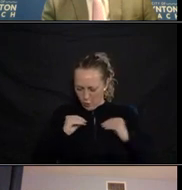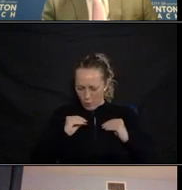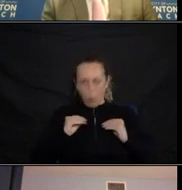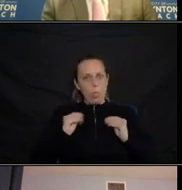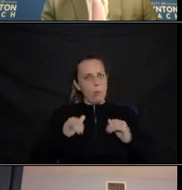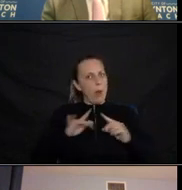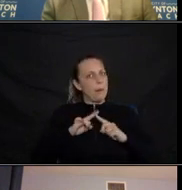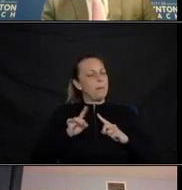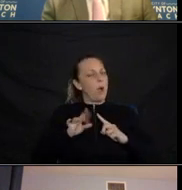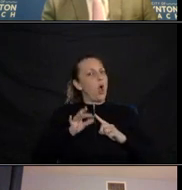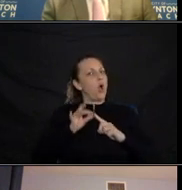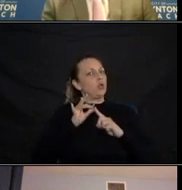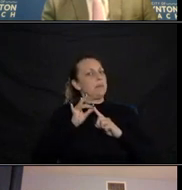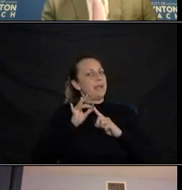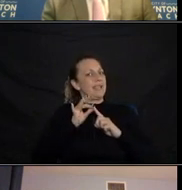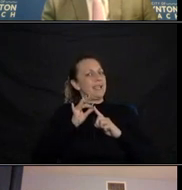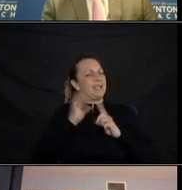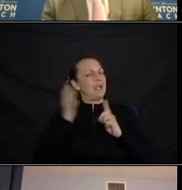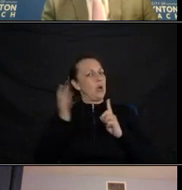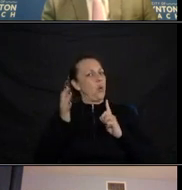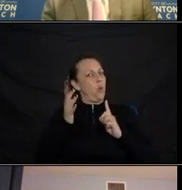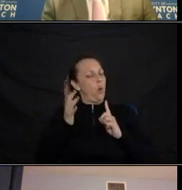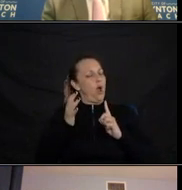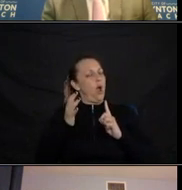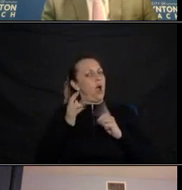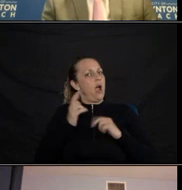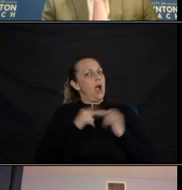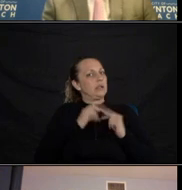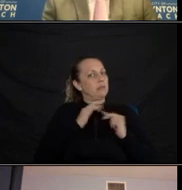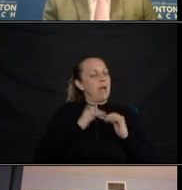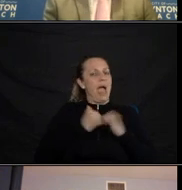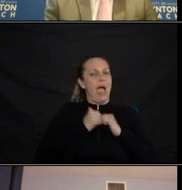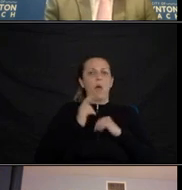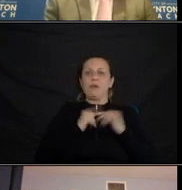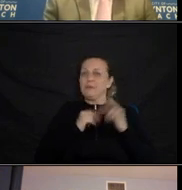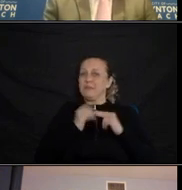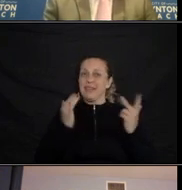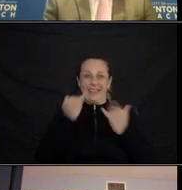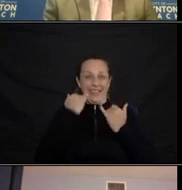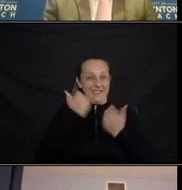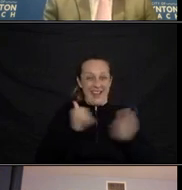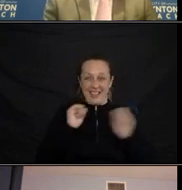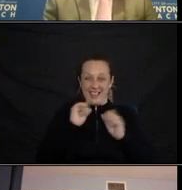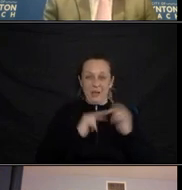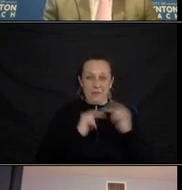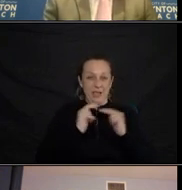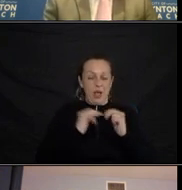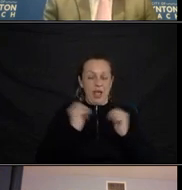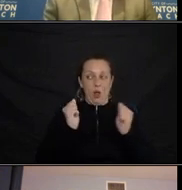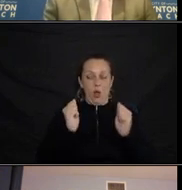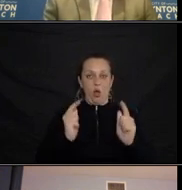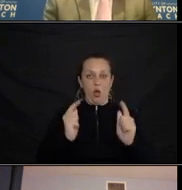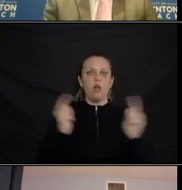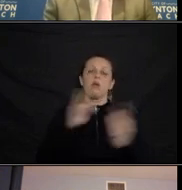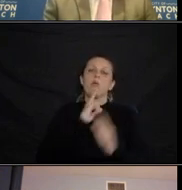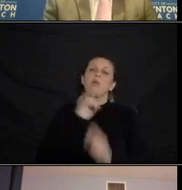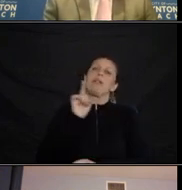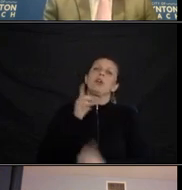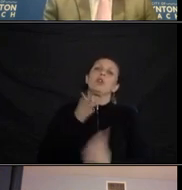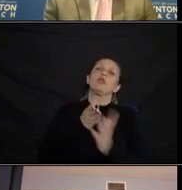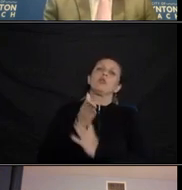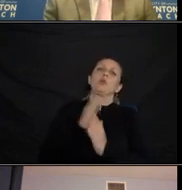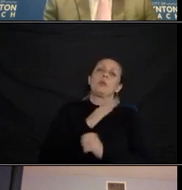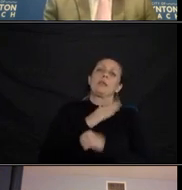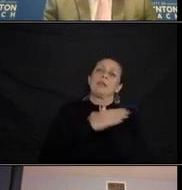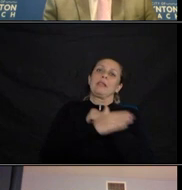ultimately what decides what gets built and how it's built, if anything is built at all, actually goes through the